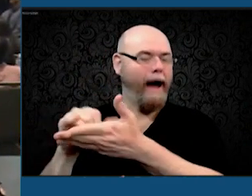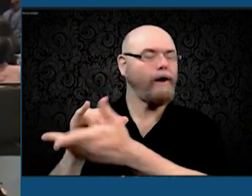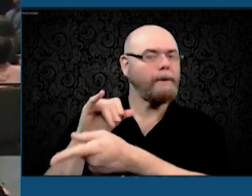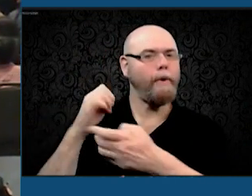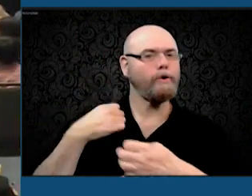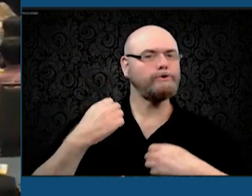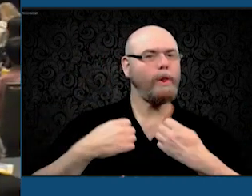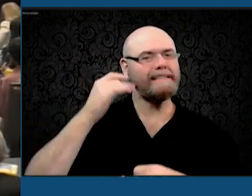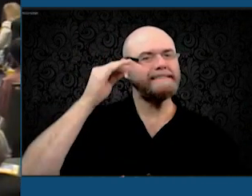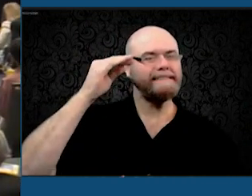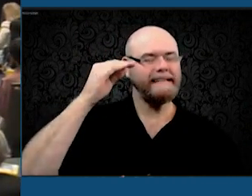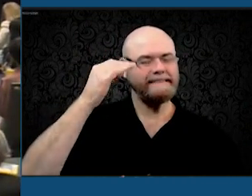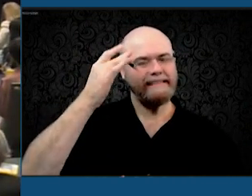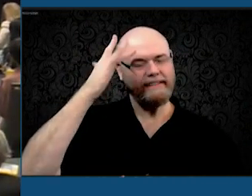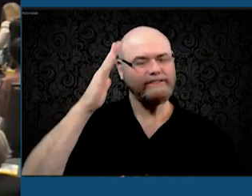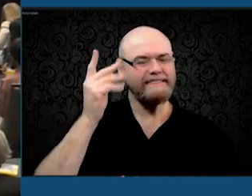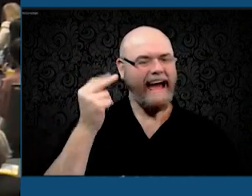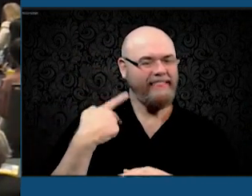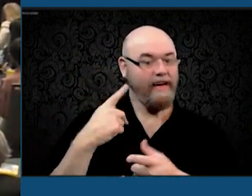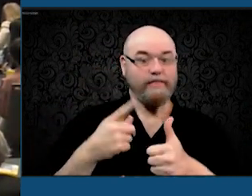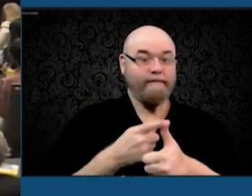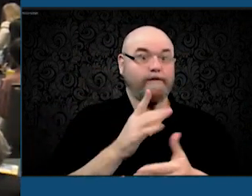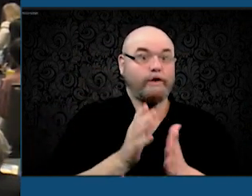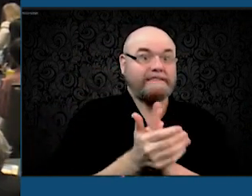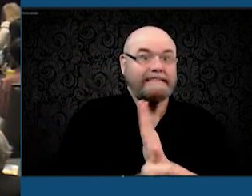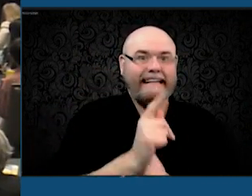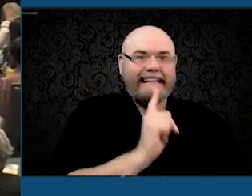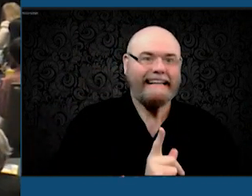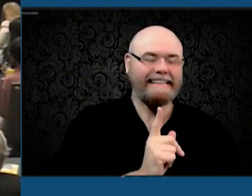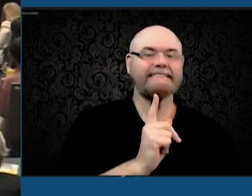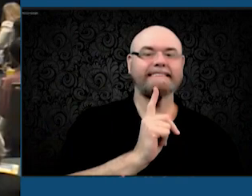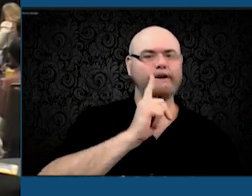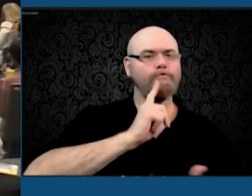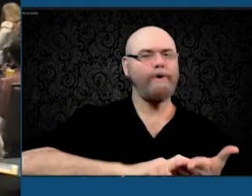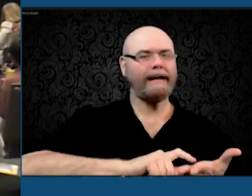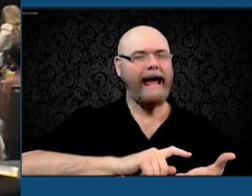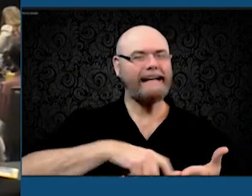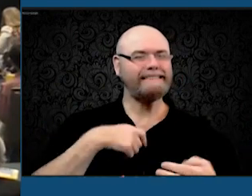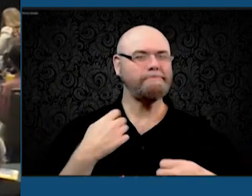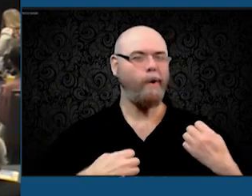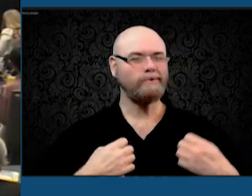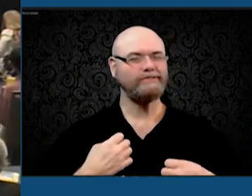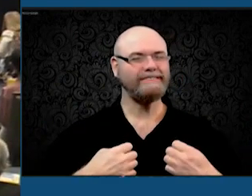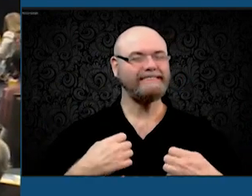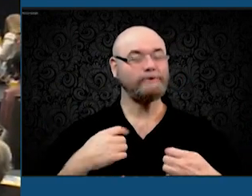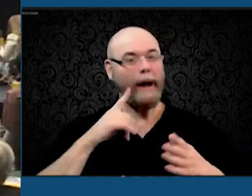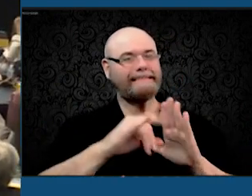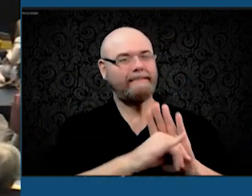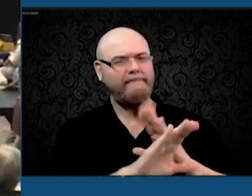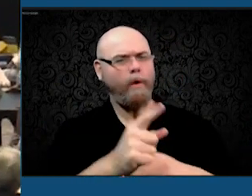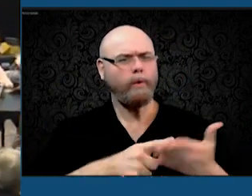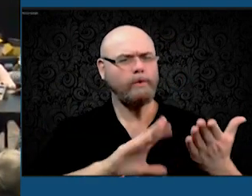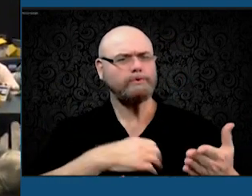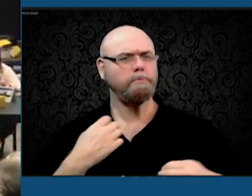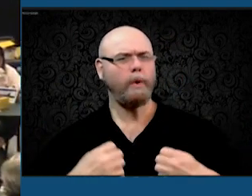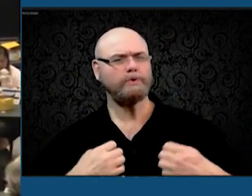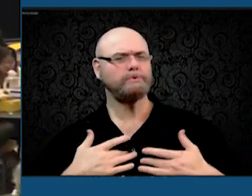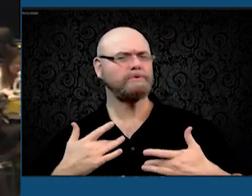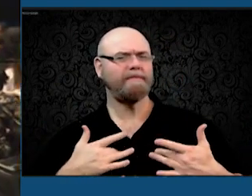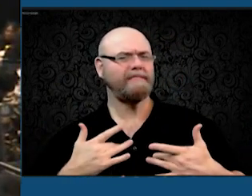recognizing emotions. Being self-aware, identifying your emotions. So when I'm looking at your facial expressions right now, I'm trying to figure